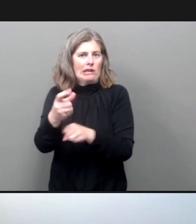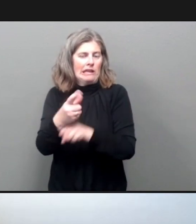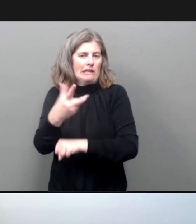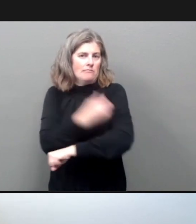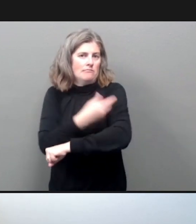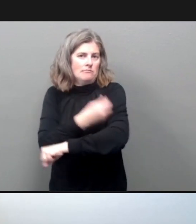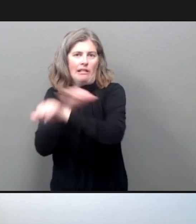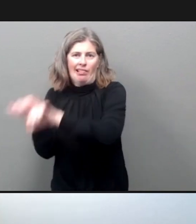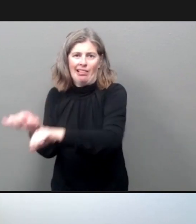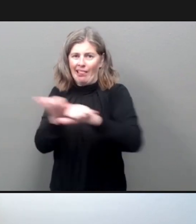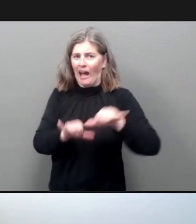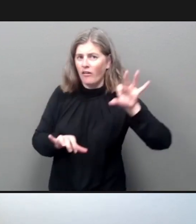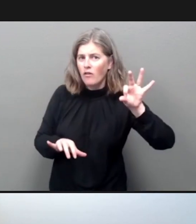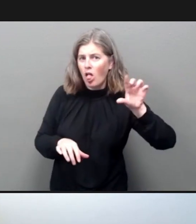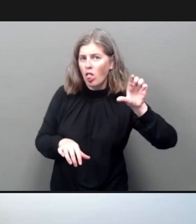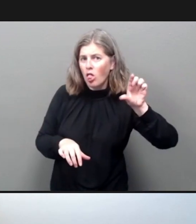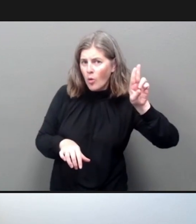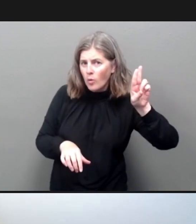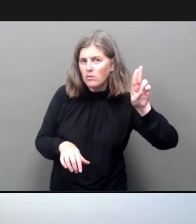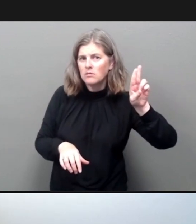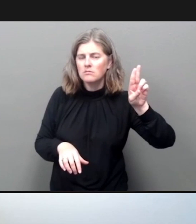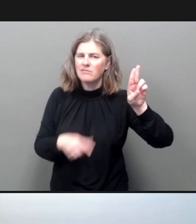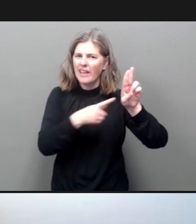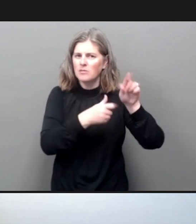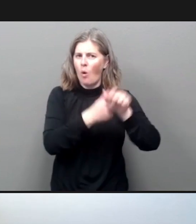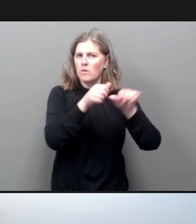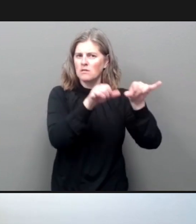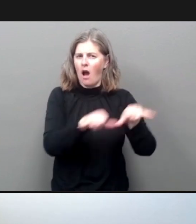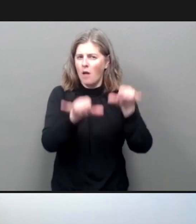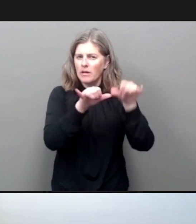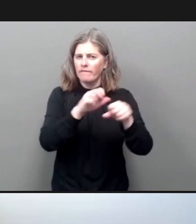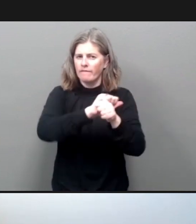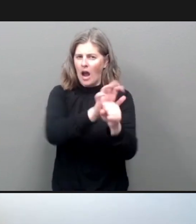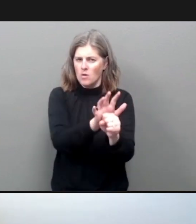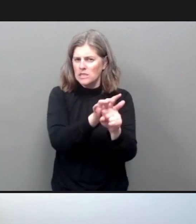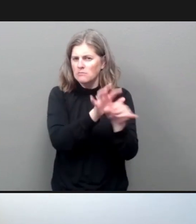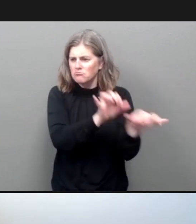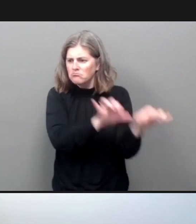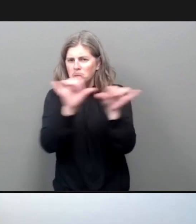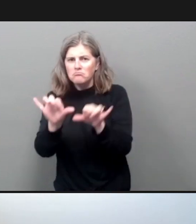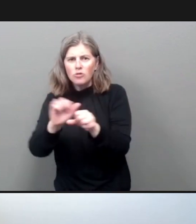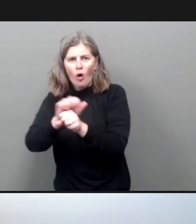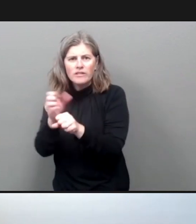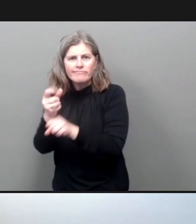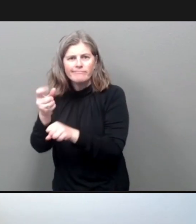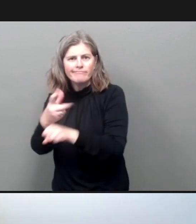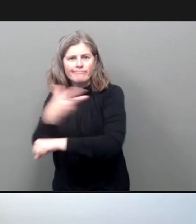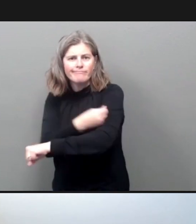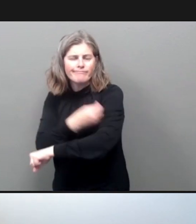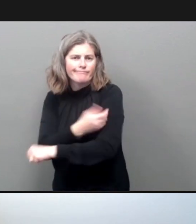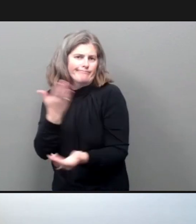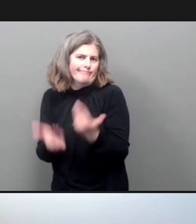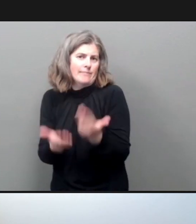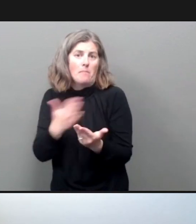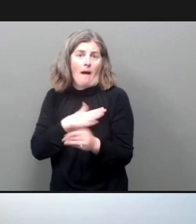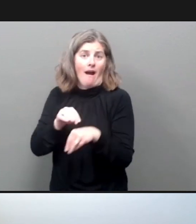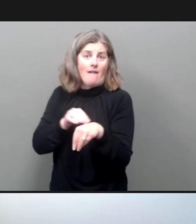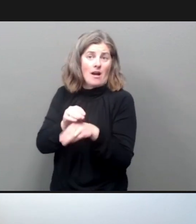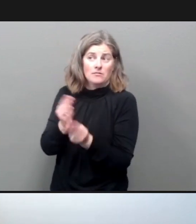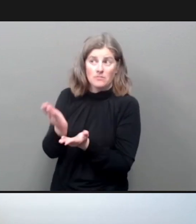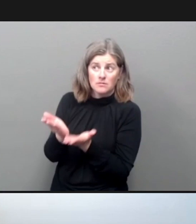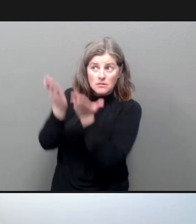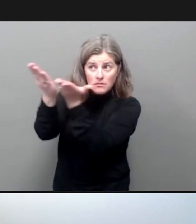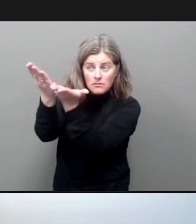we have for influenza with the most common viruses. I just think my advice to the governor has just been